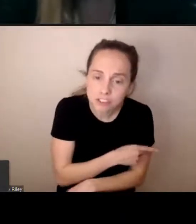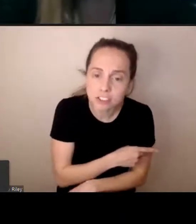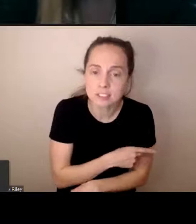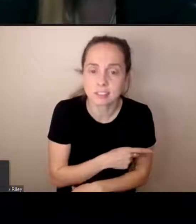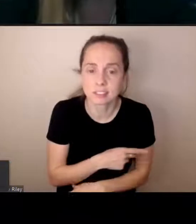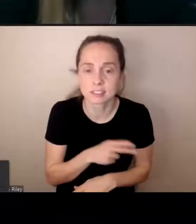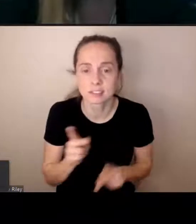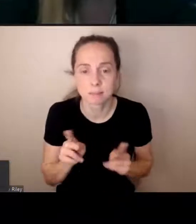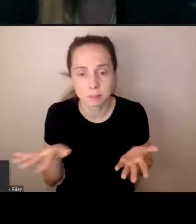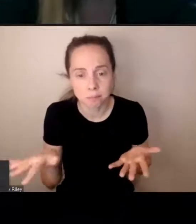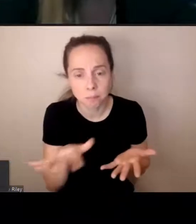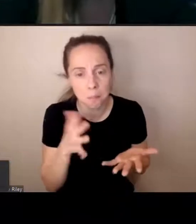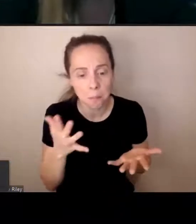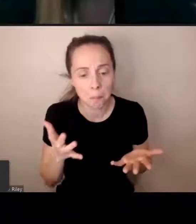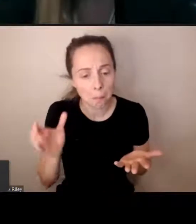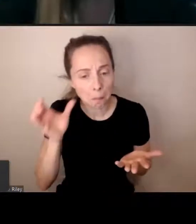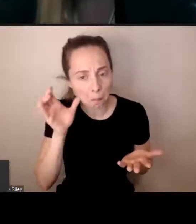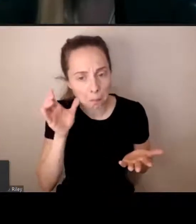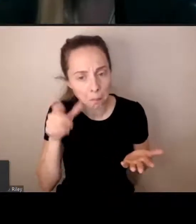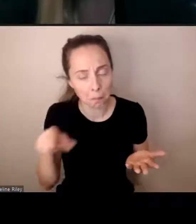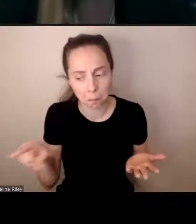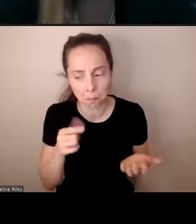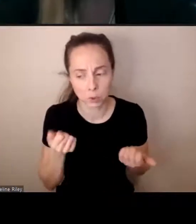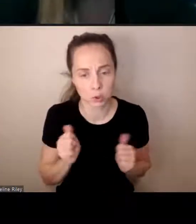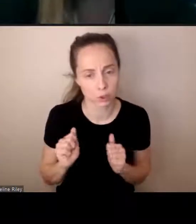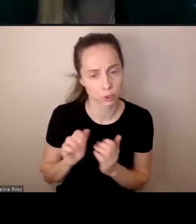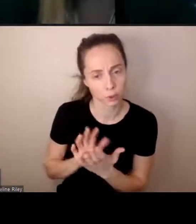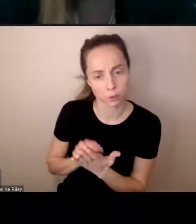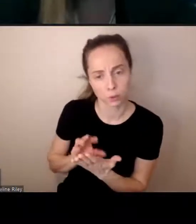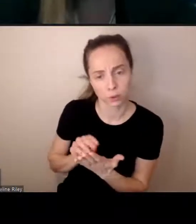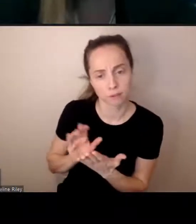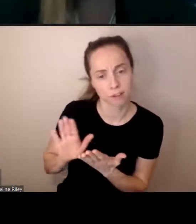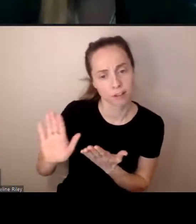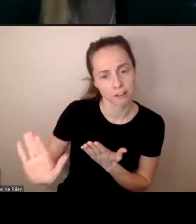is, and try to use the language that they're comfortable with.